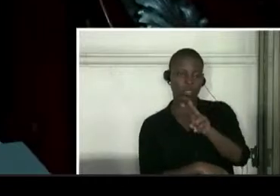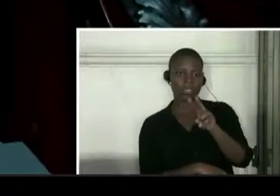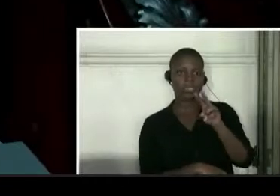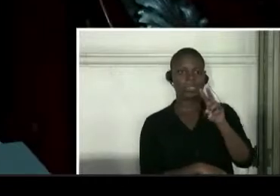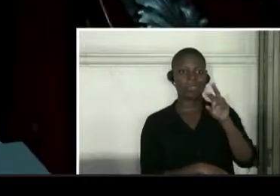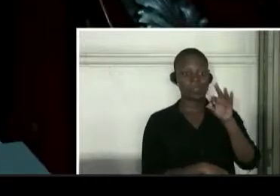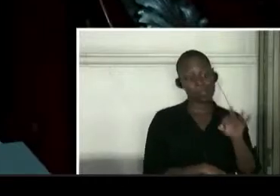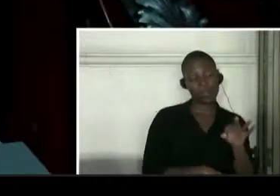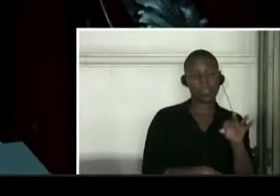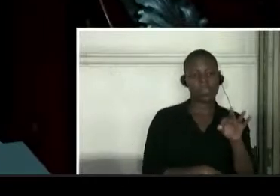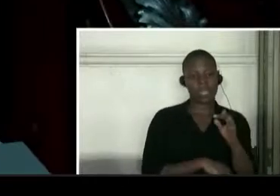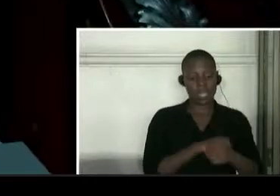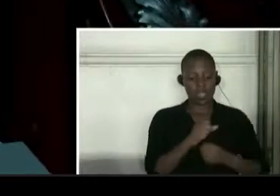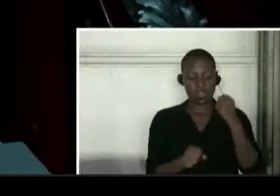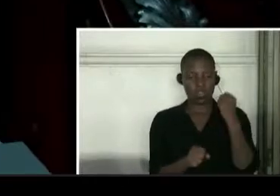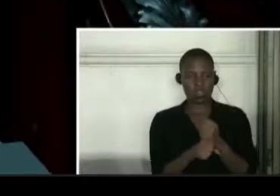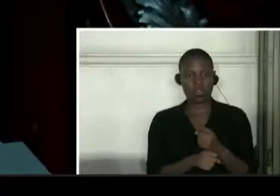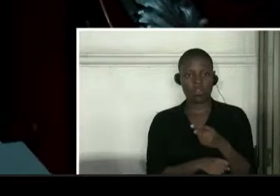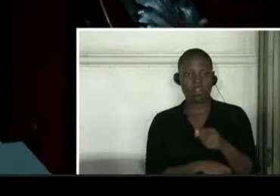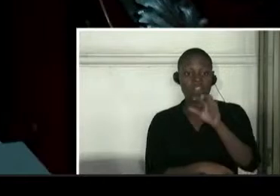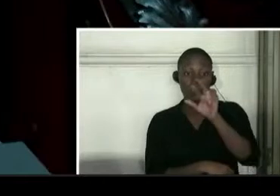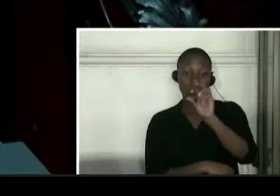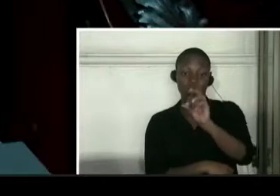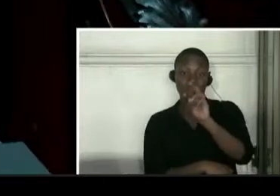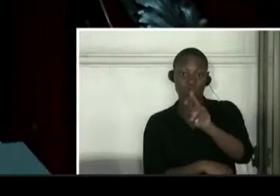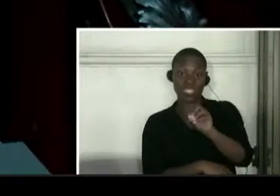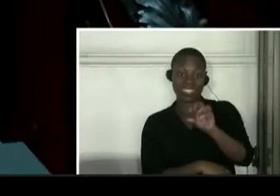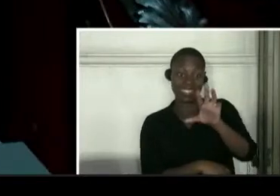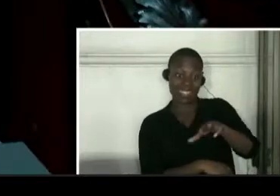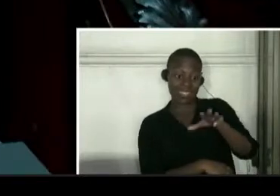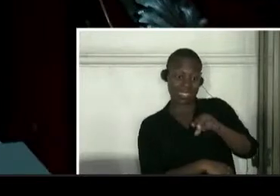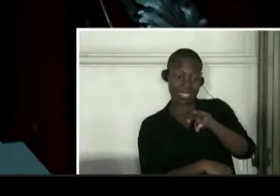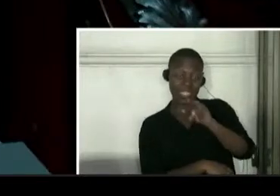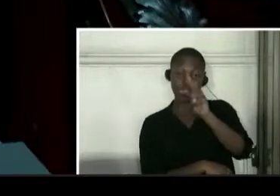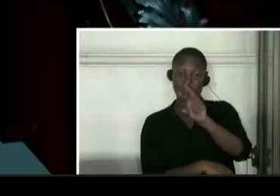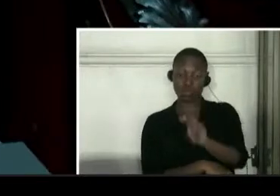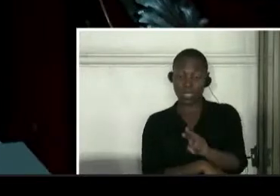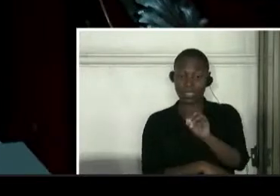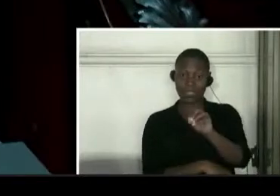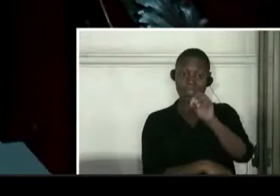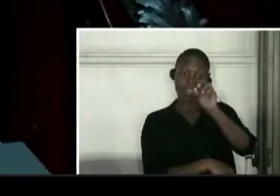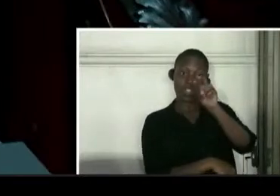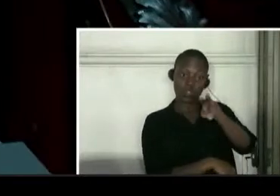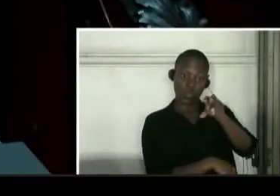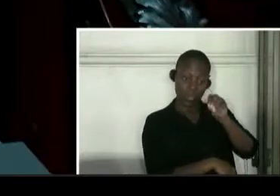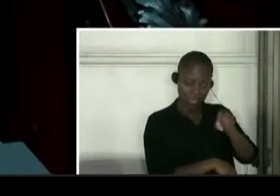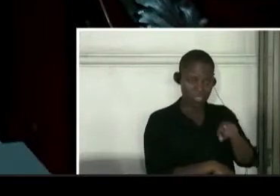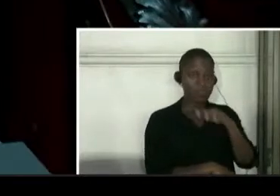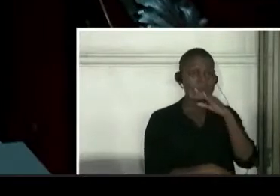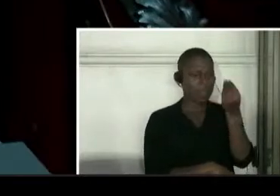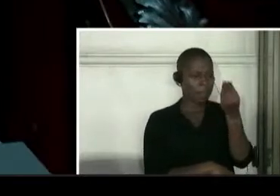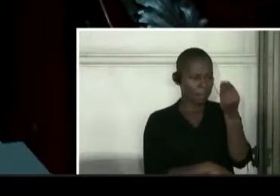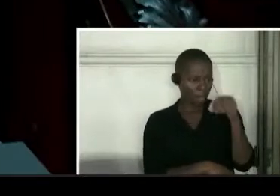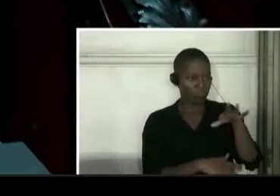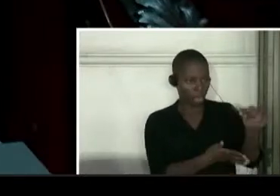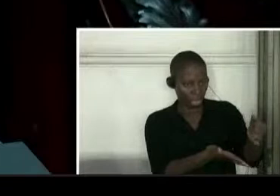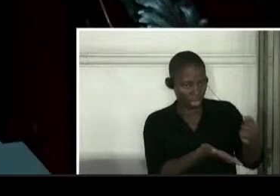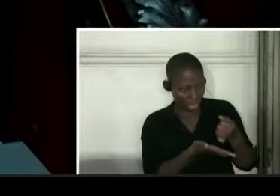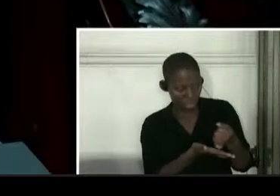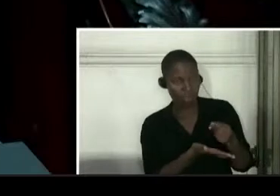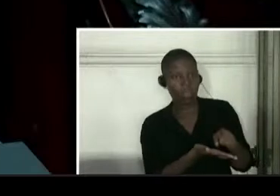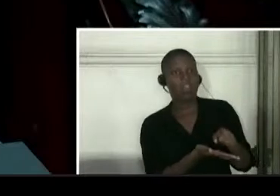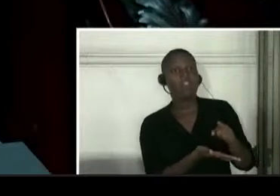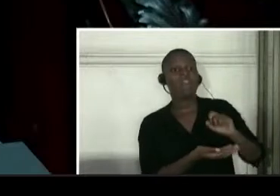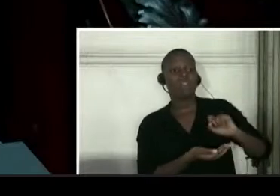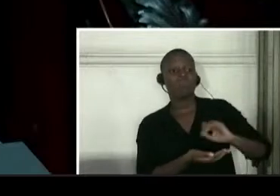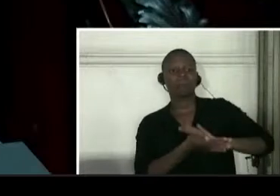years. In 2019 and 2020, there were funds that were allocated towards the floods, disaster that